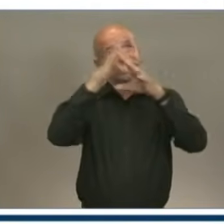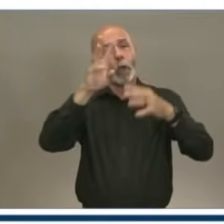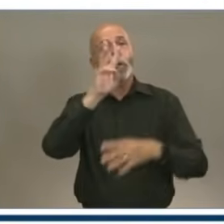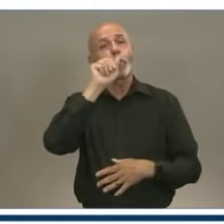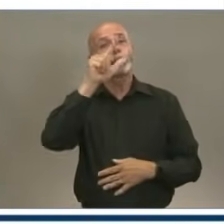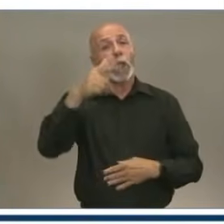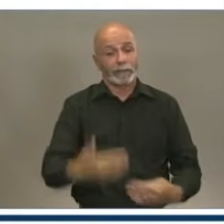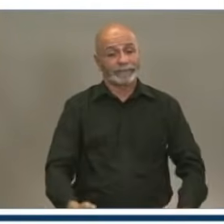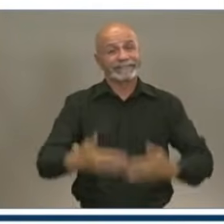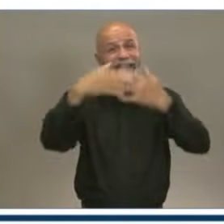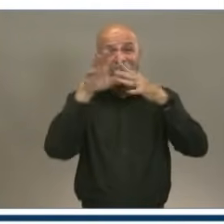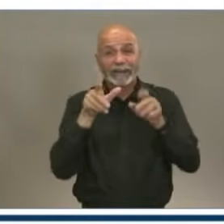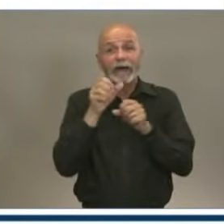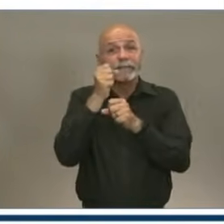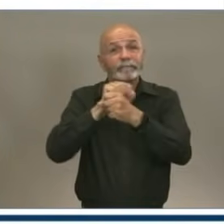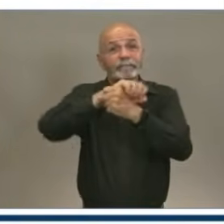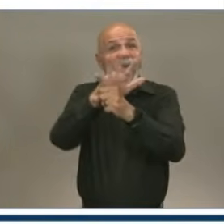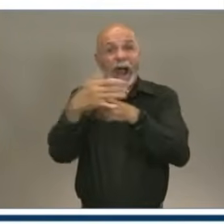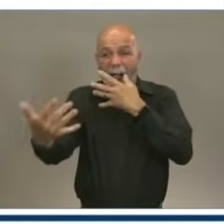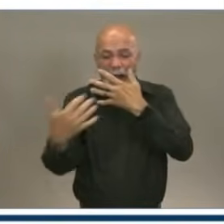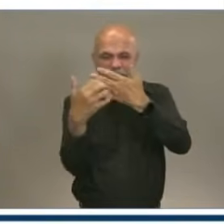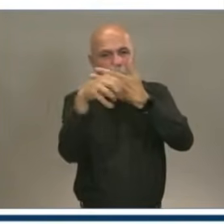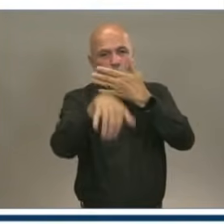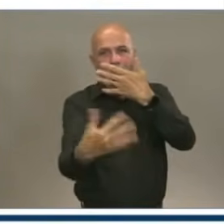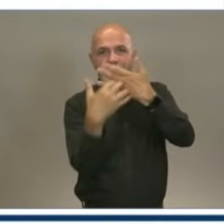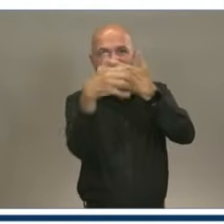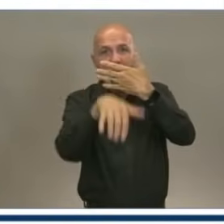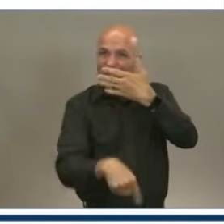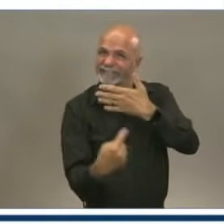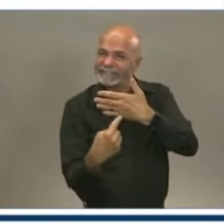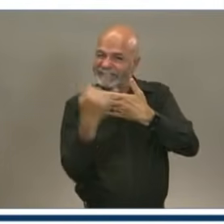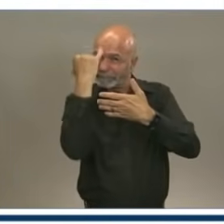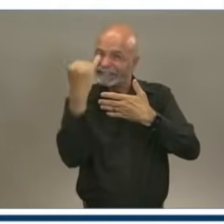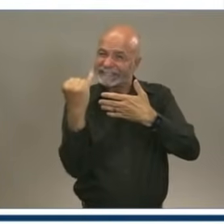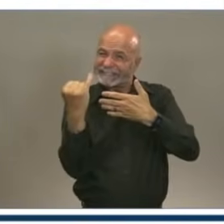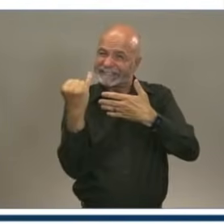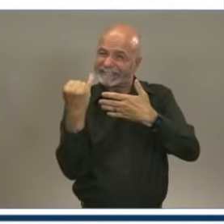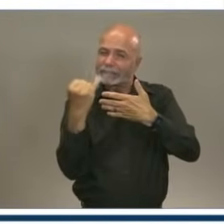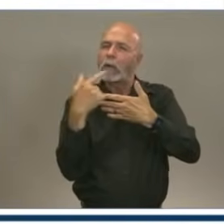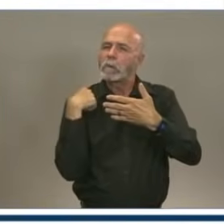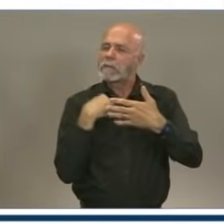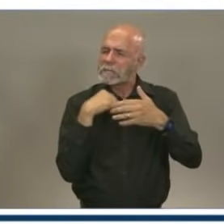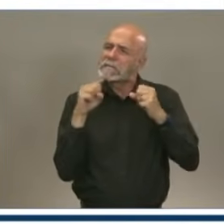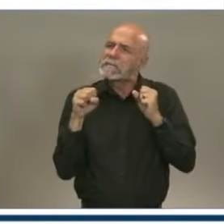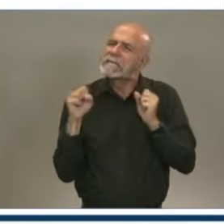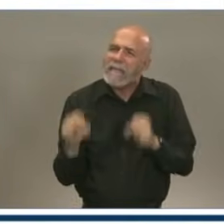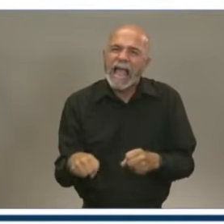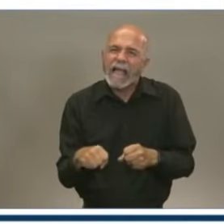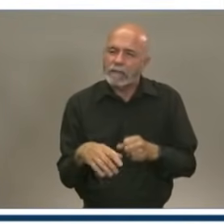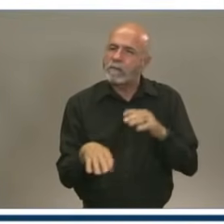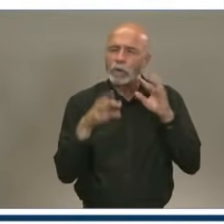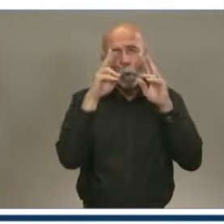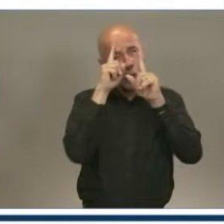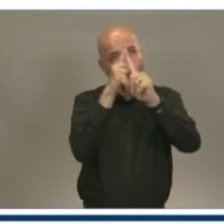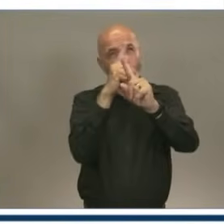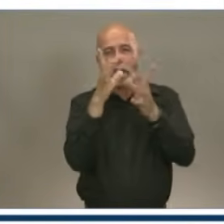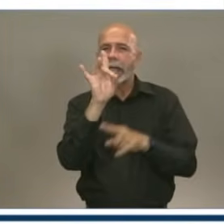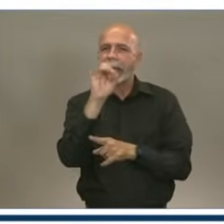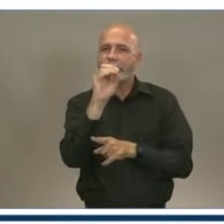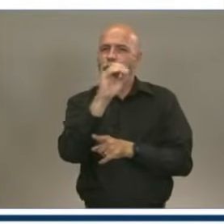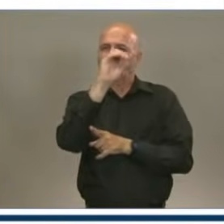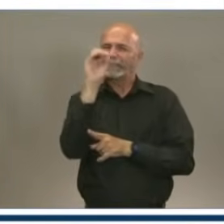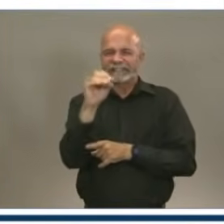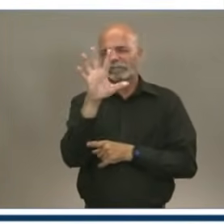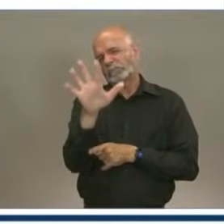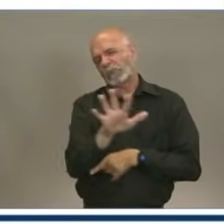75. I really believe we can get to 80% of all Nova Scotians, which puts us at around 90% of eligibles. I'd like